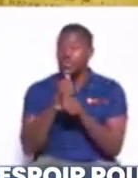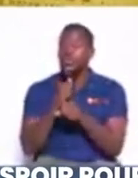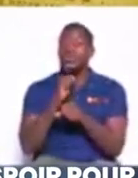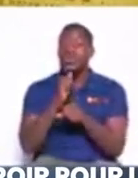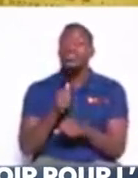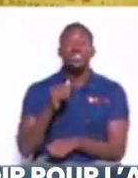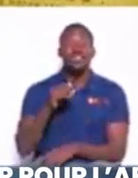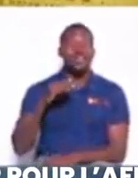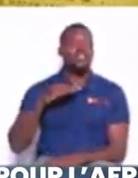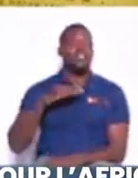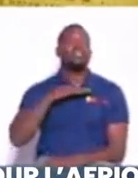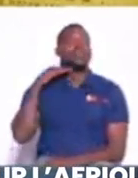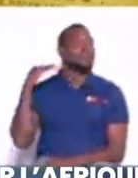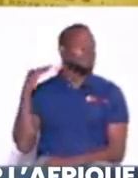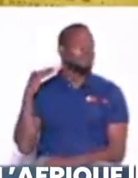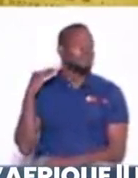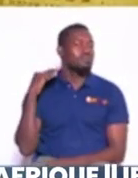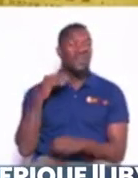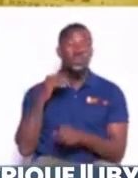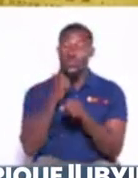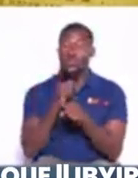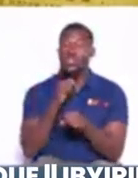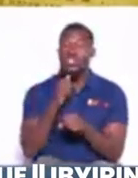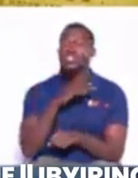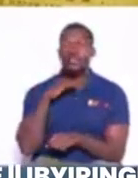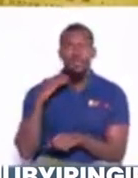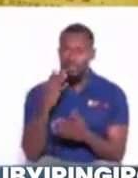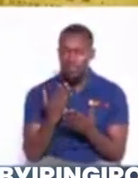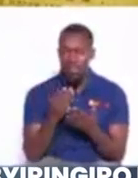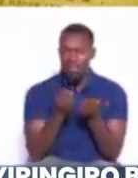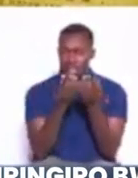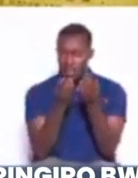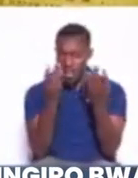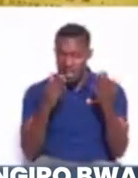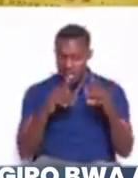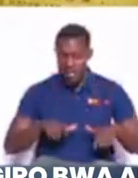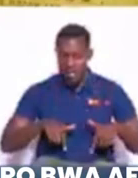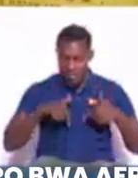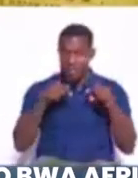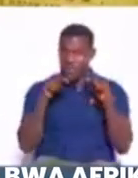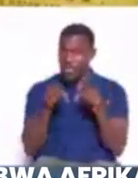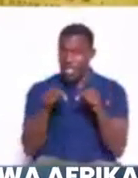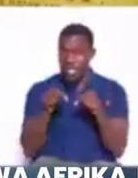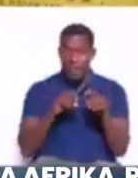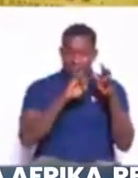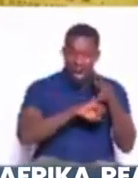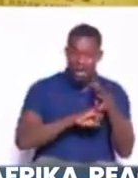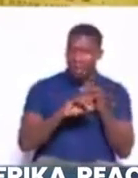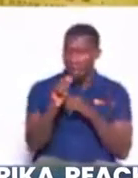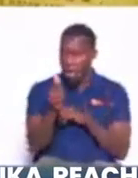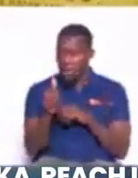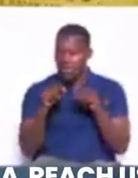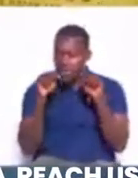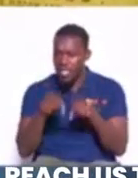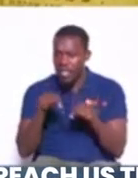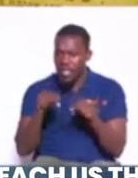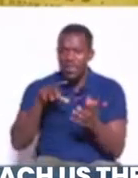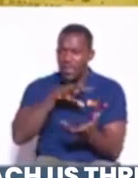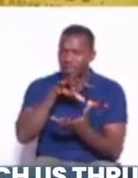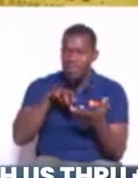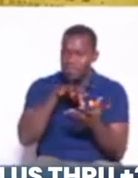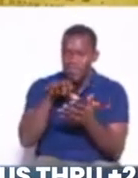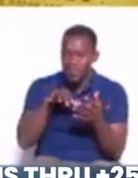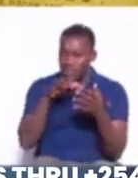kill. At a time when many live together not being married, at a time of confusion of the